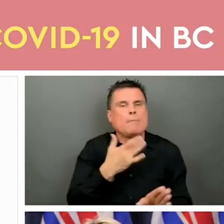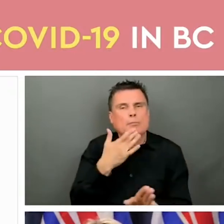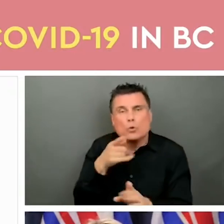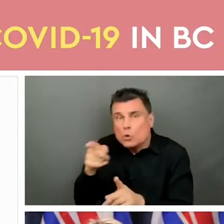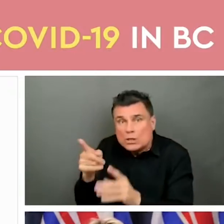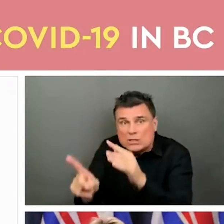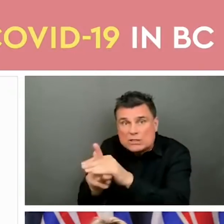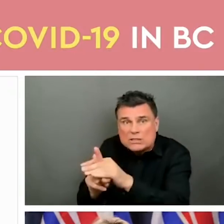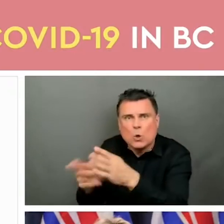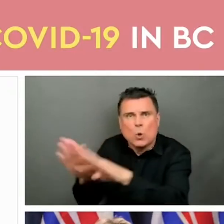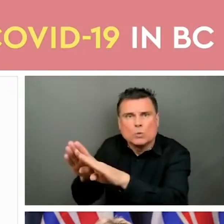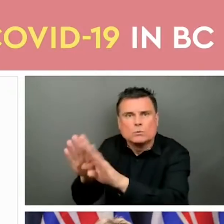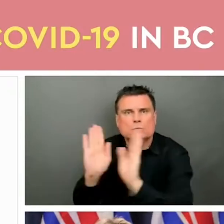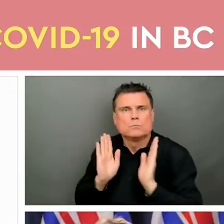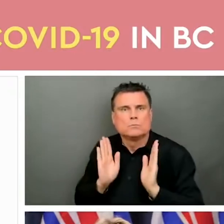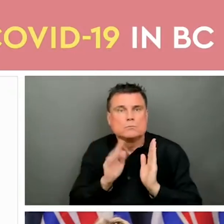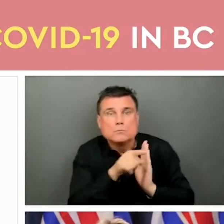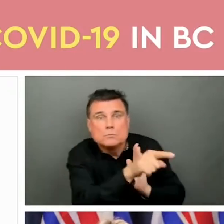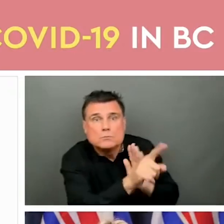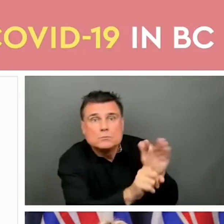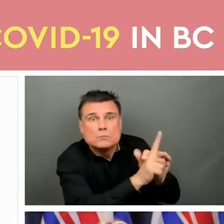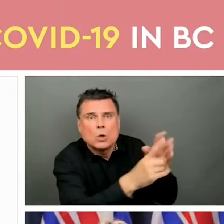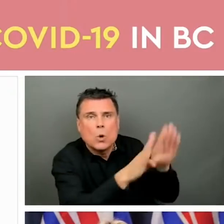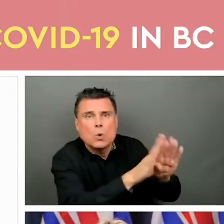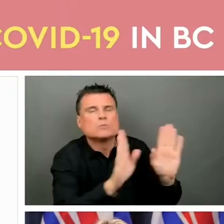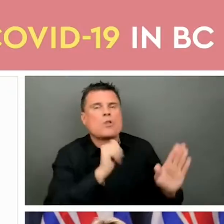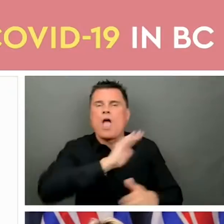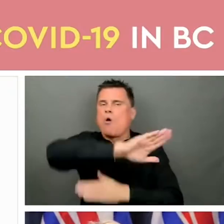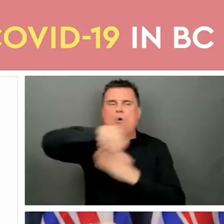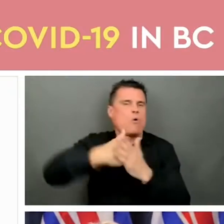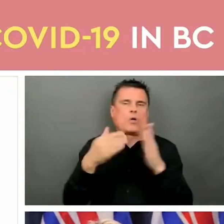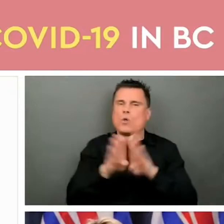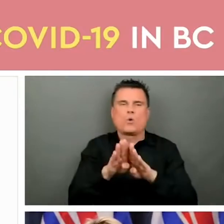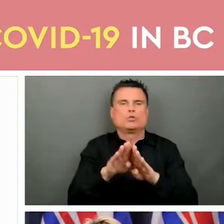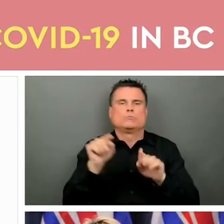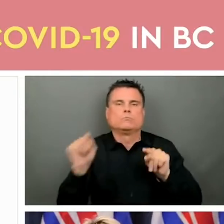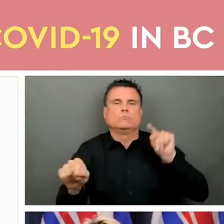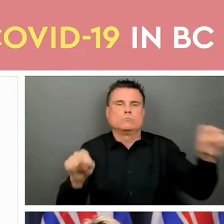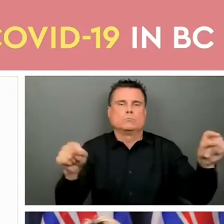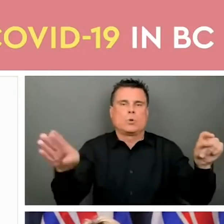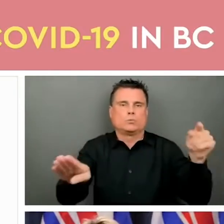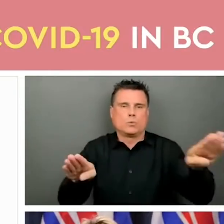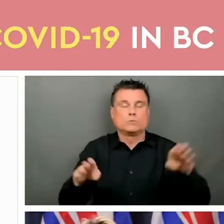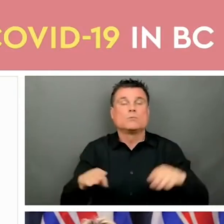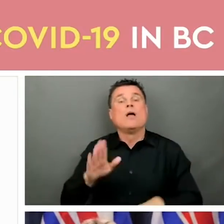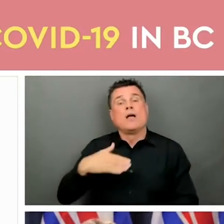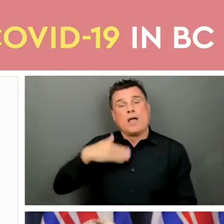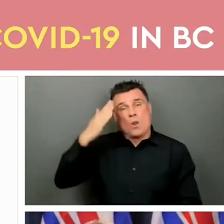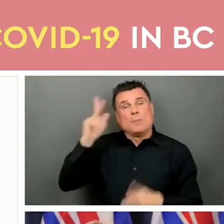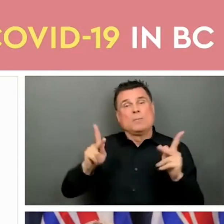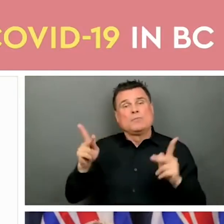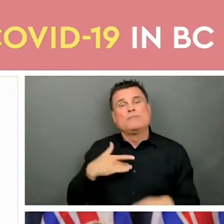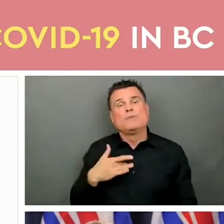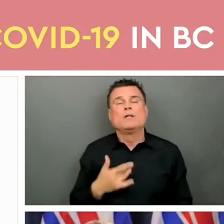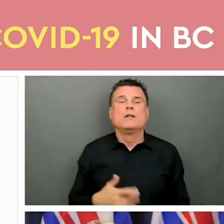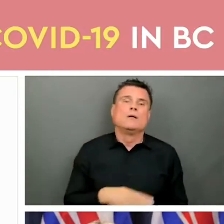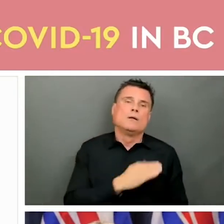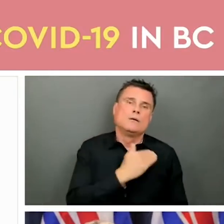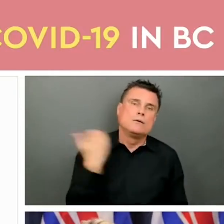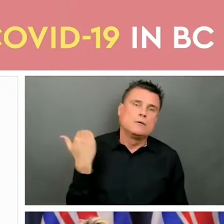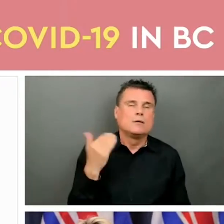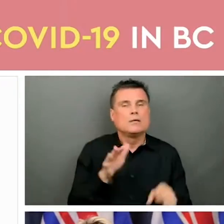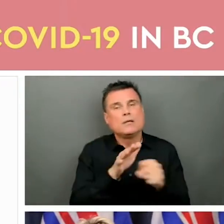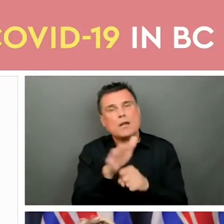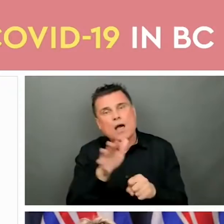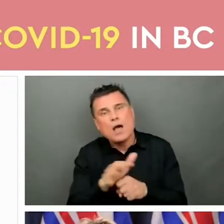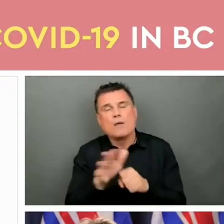limits around patios, around numbers of people. And when that happens, those businesses will be closed until they're able to